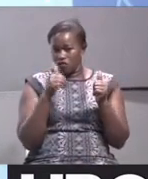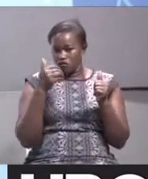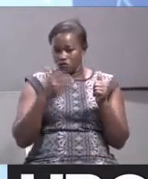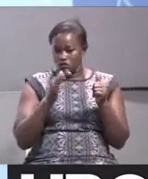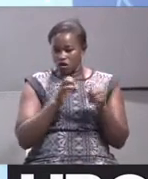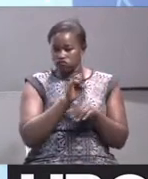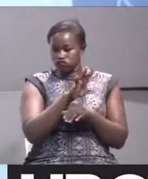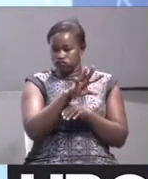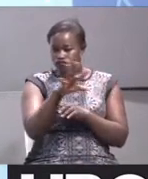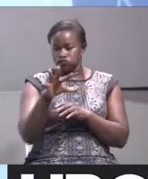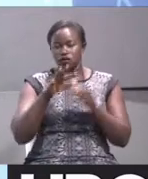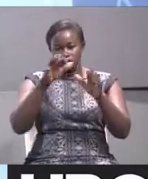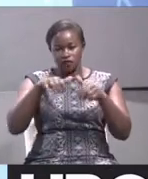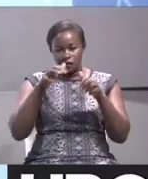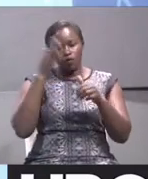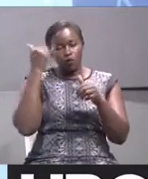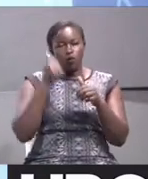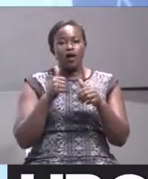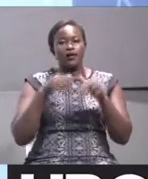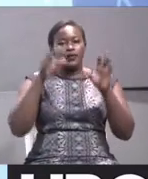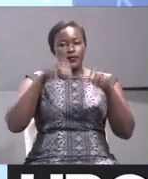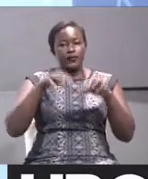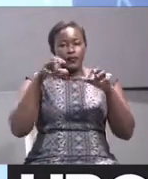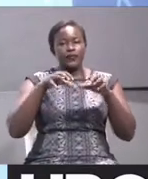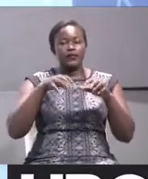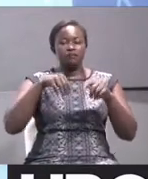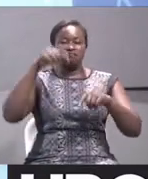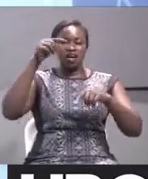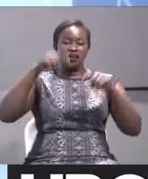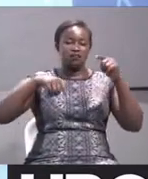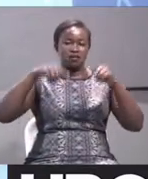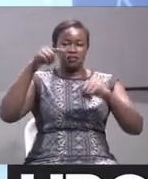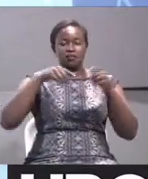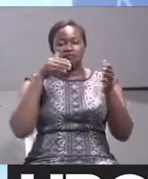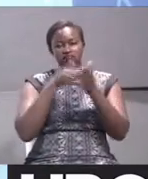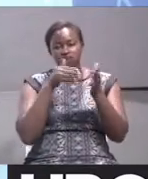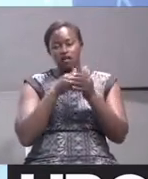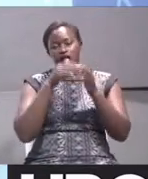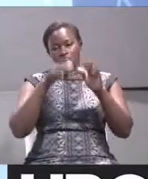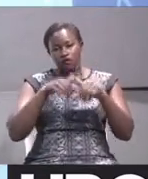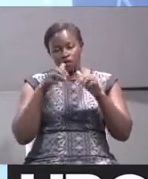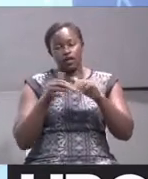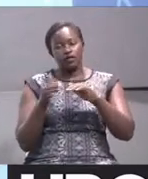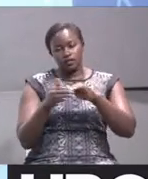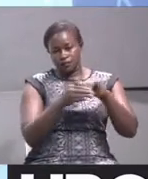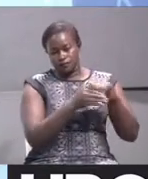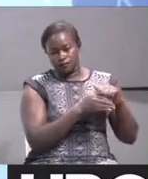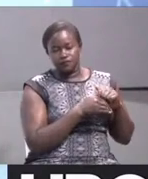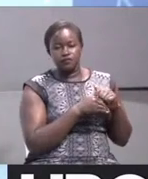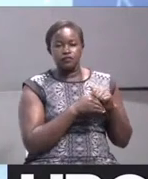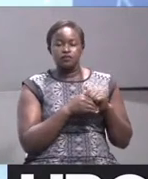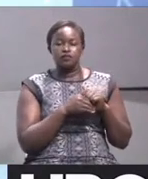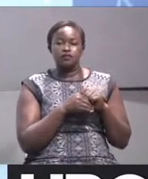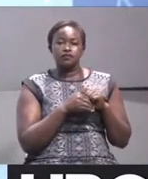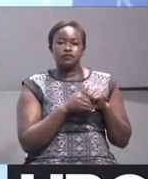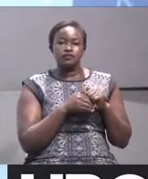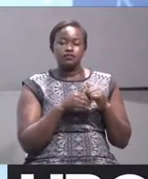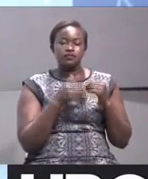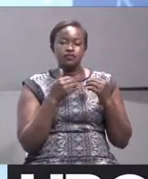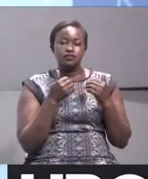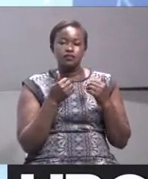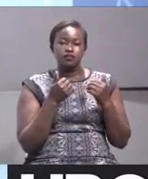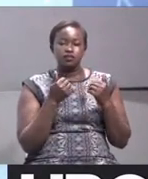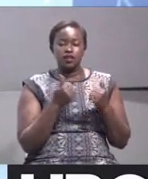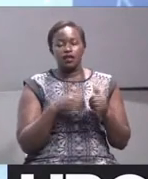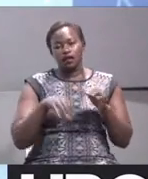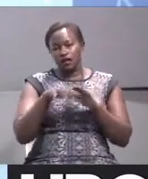the area that is affecting agricultural productivity. We now go on to another story related to environment